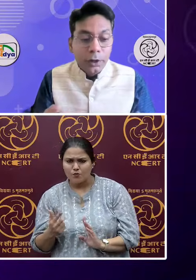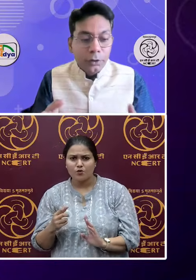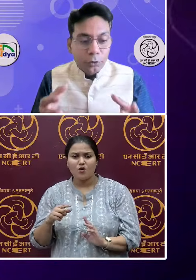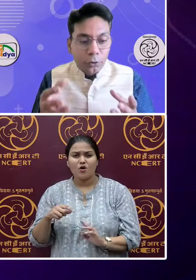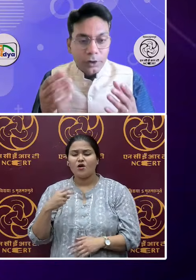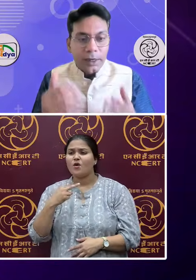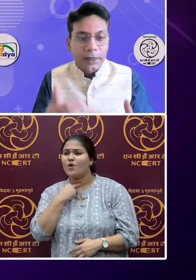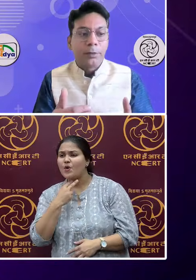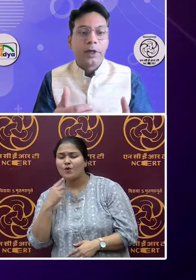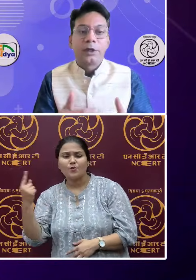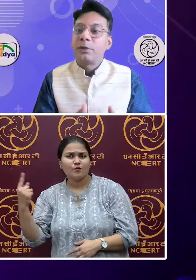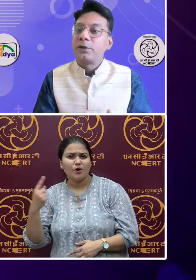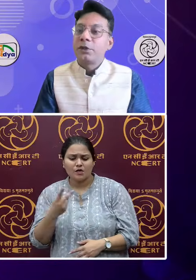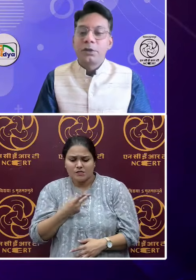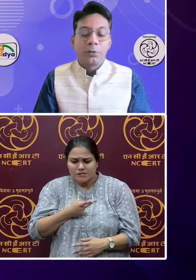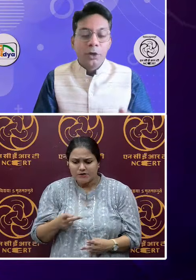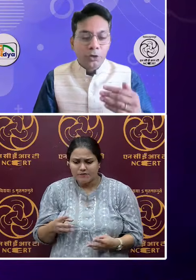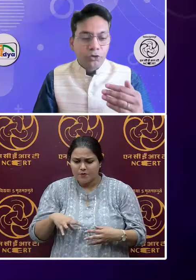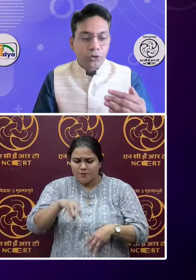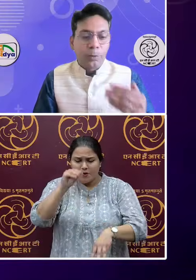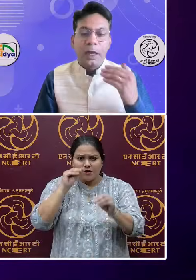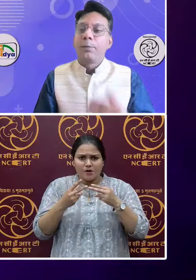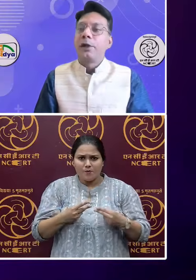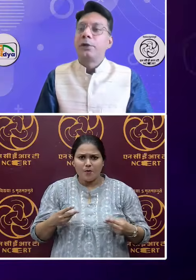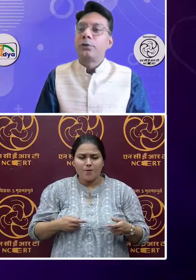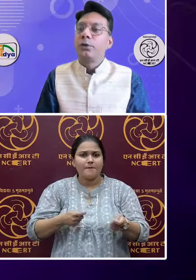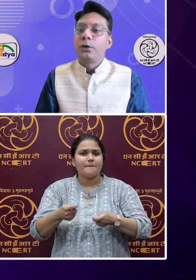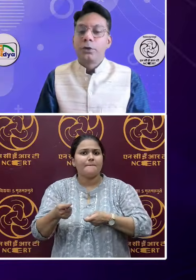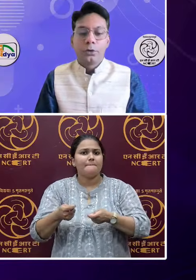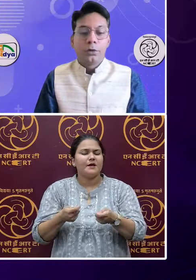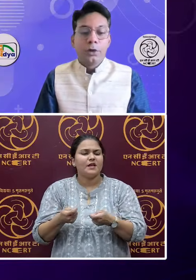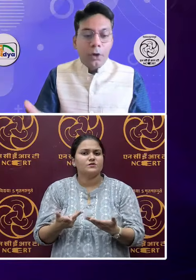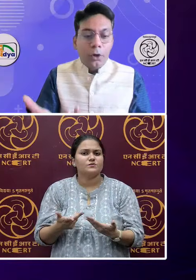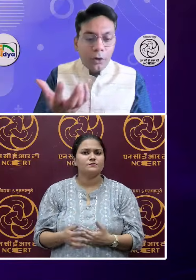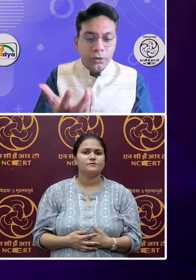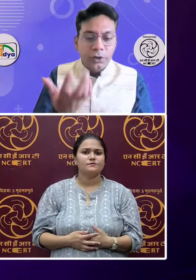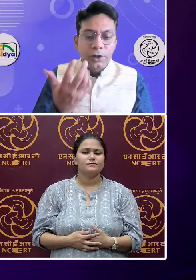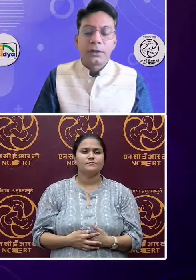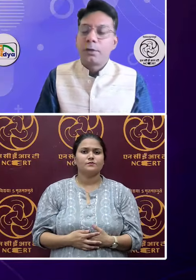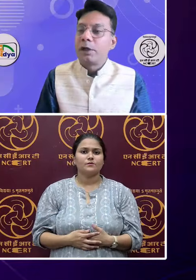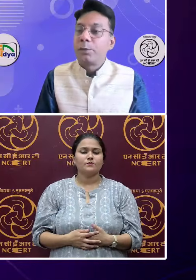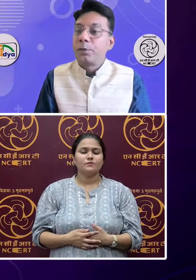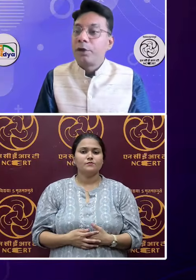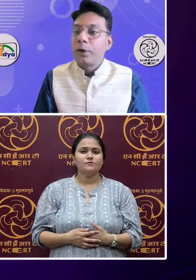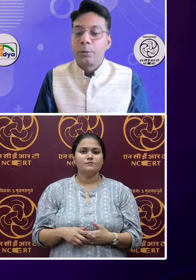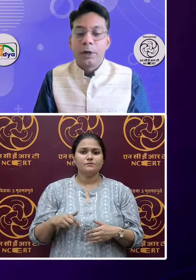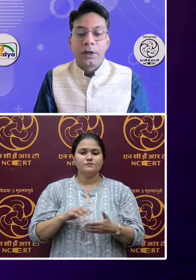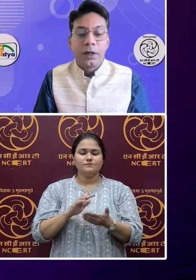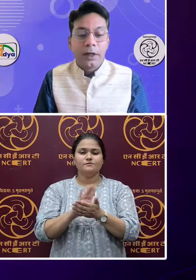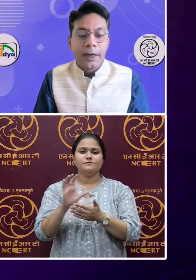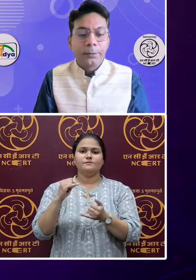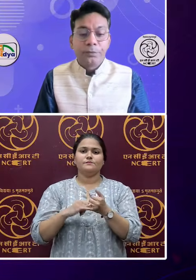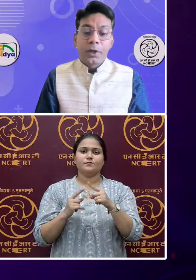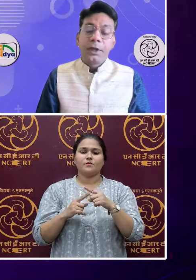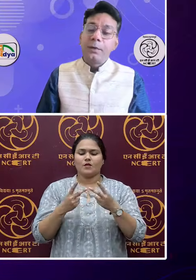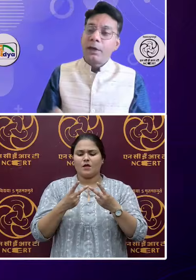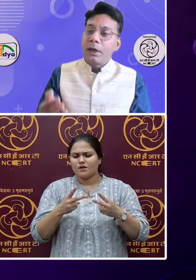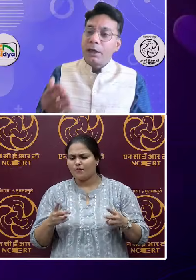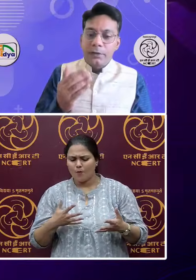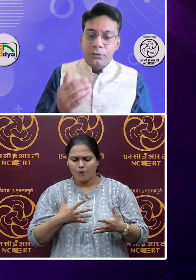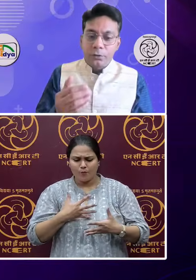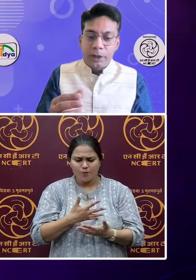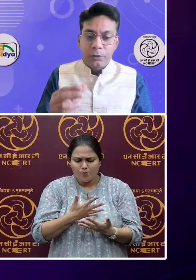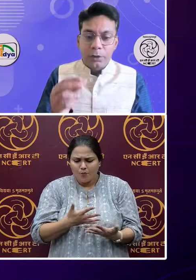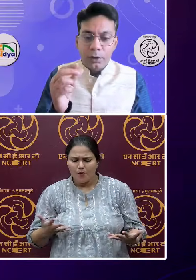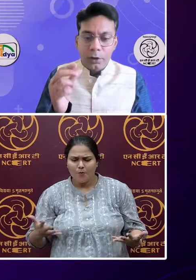audio. So the learning management system should be able to host these multiple format content. Even